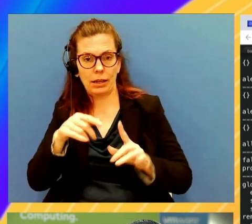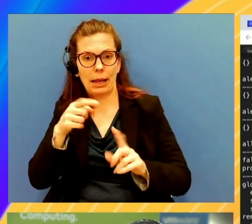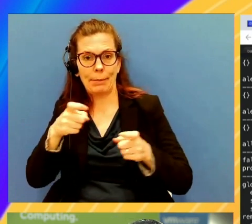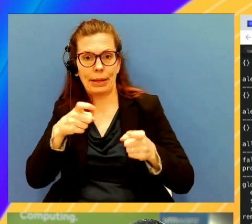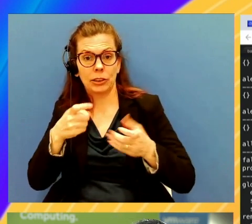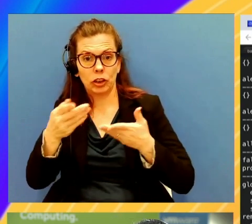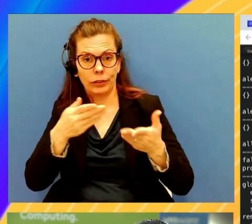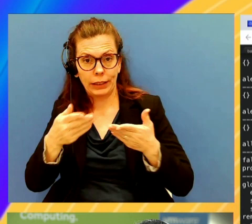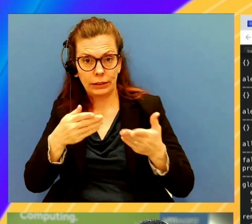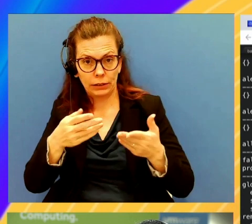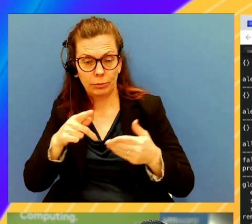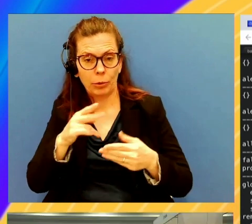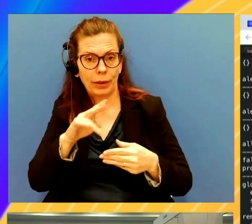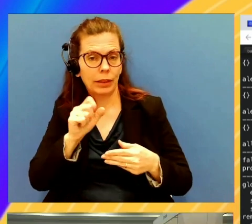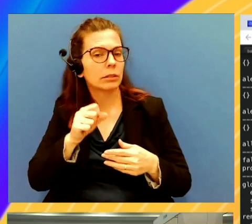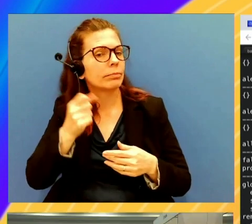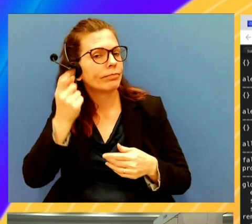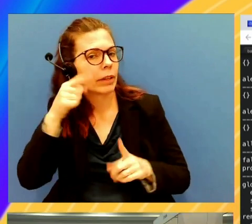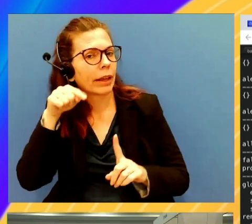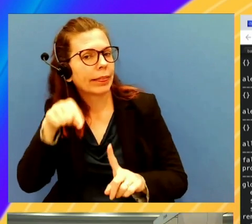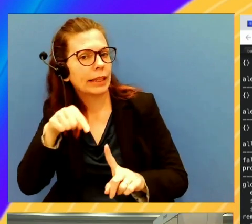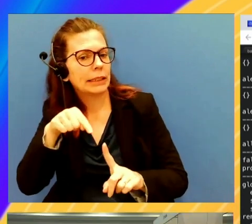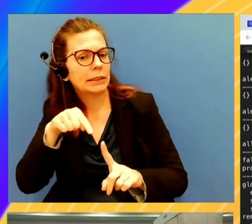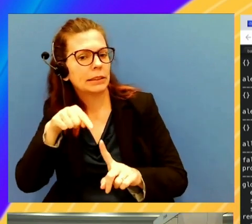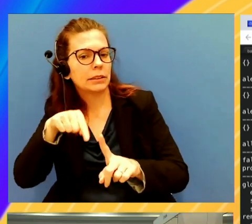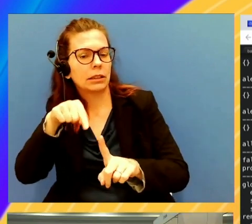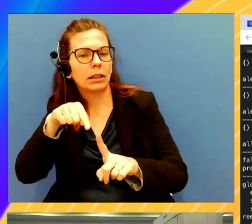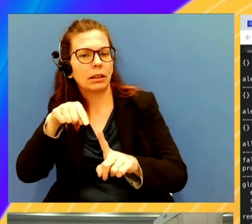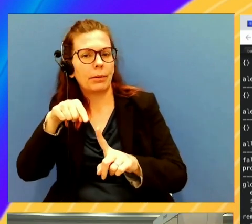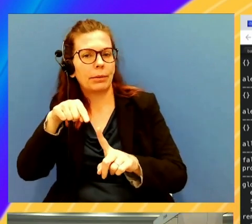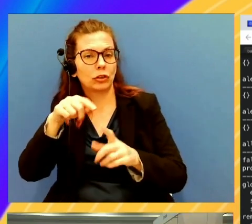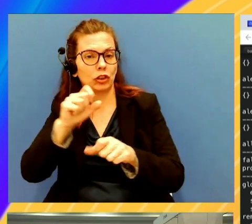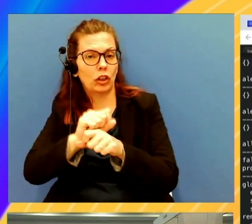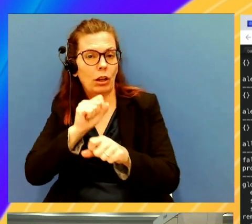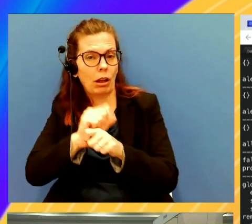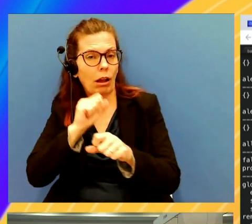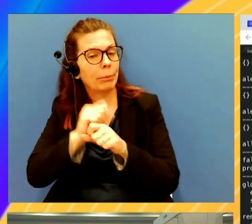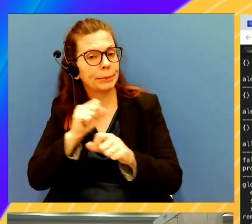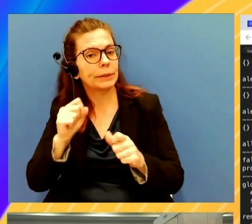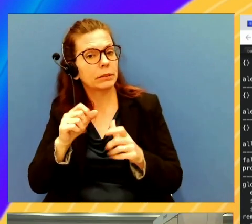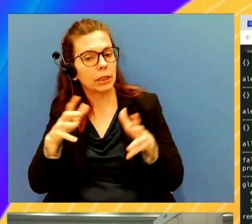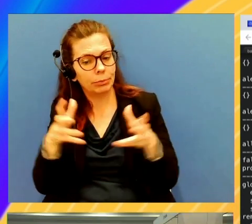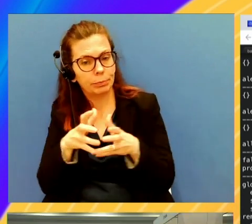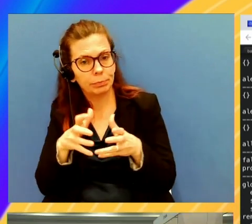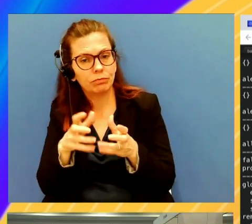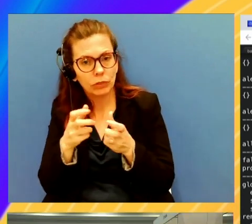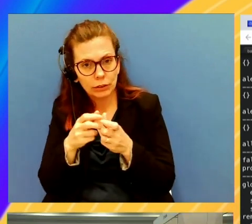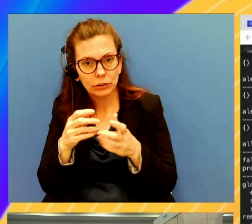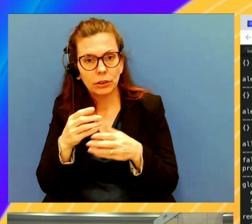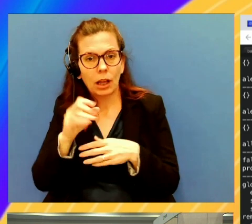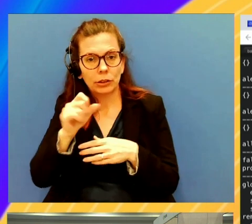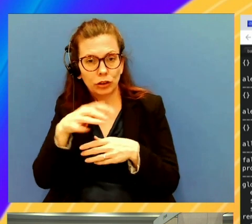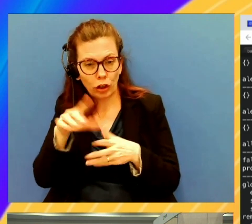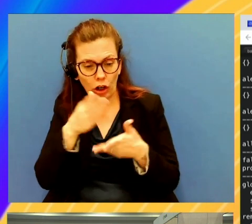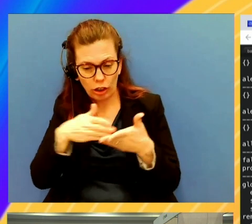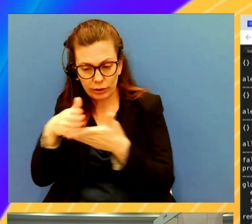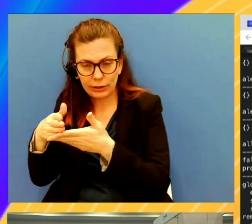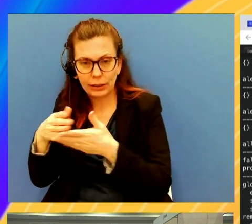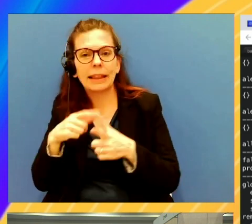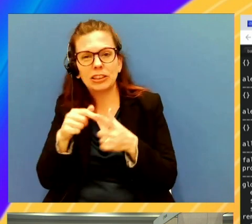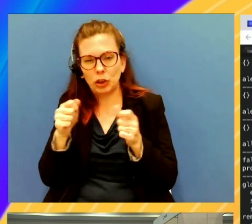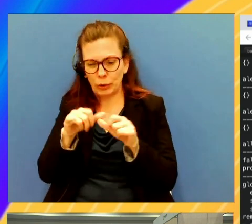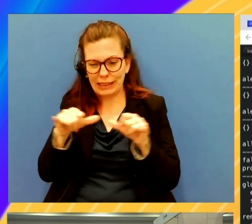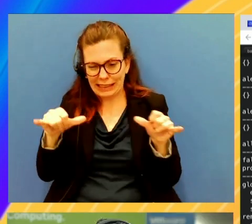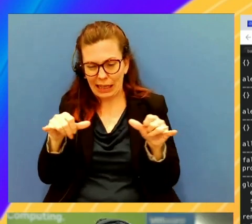keep in mind that these Spark jobs are short-lived, so it becomes really important to scrape the metrics when they are available and reliably store them, right?